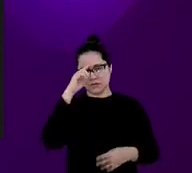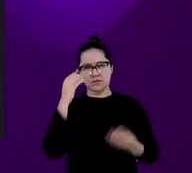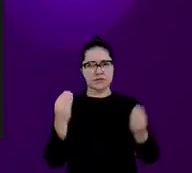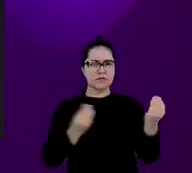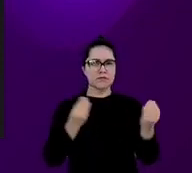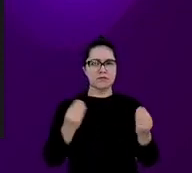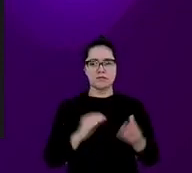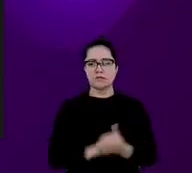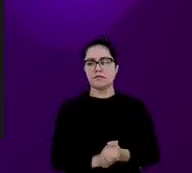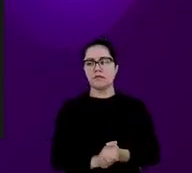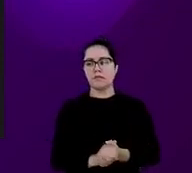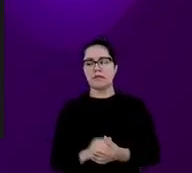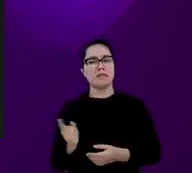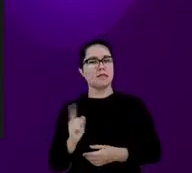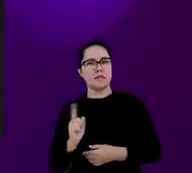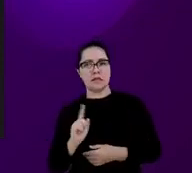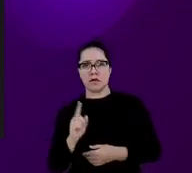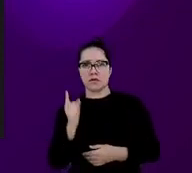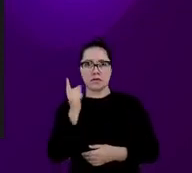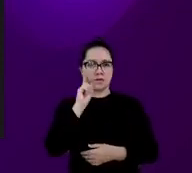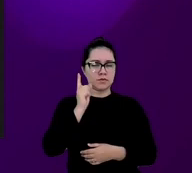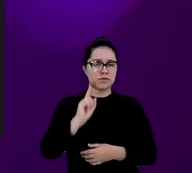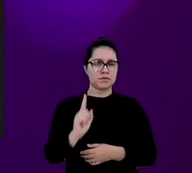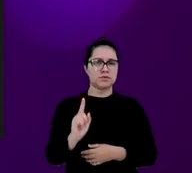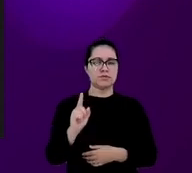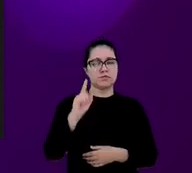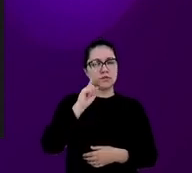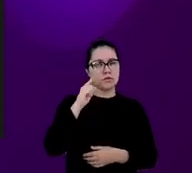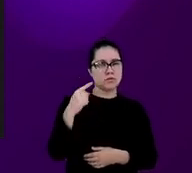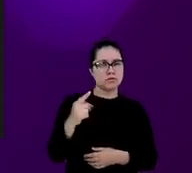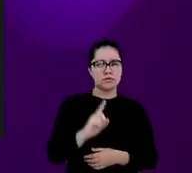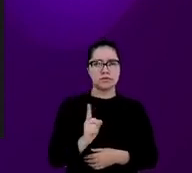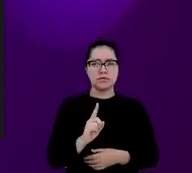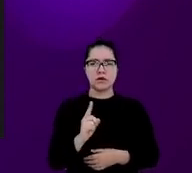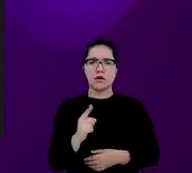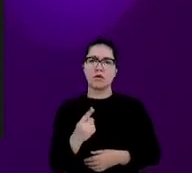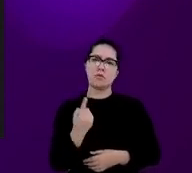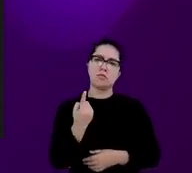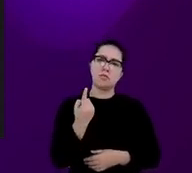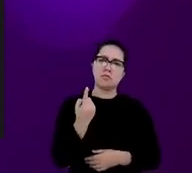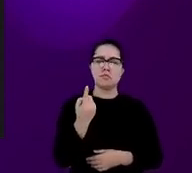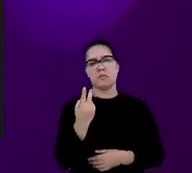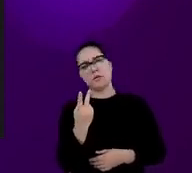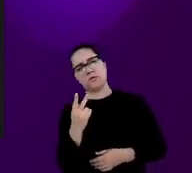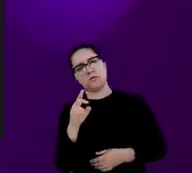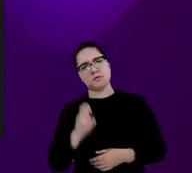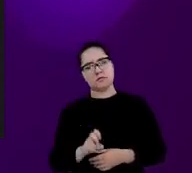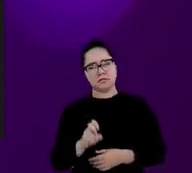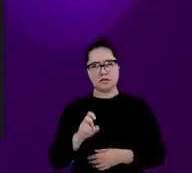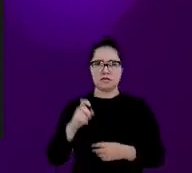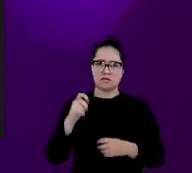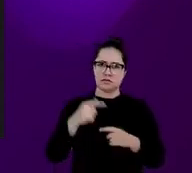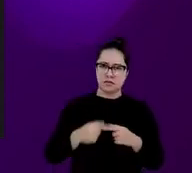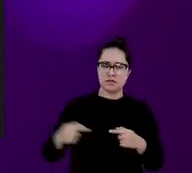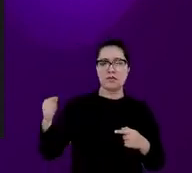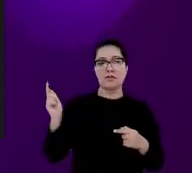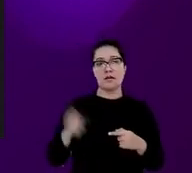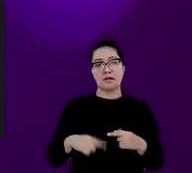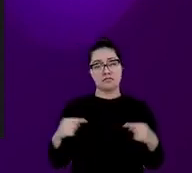that 1 or 2 times per week, we got amazing results. It's not